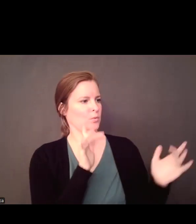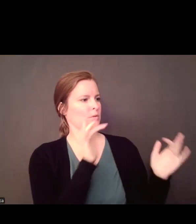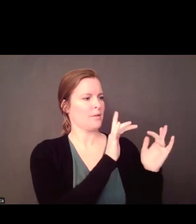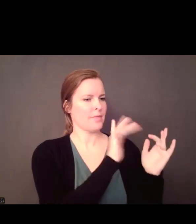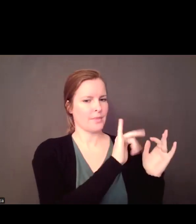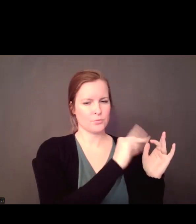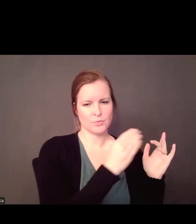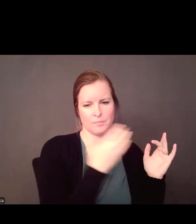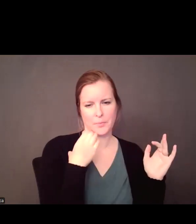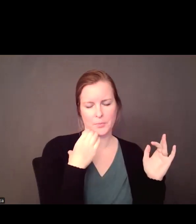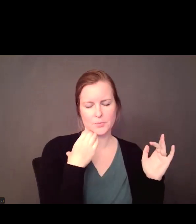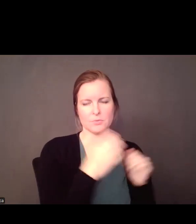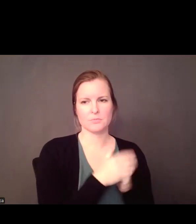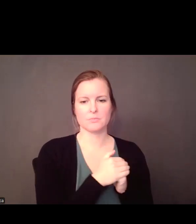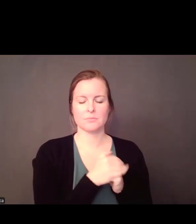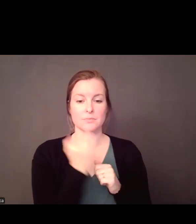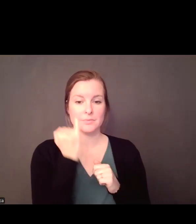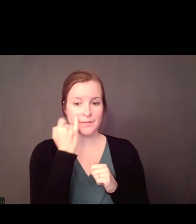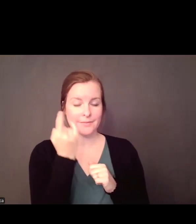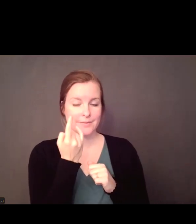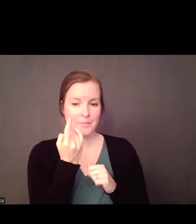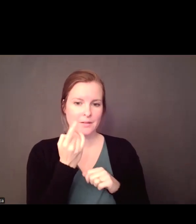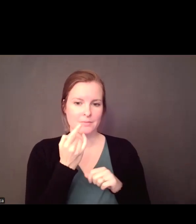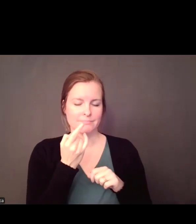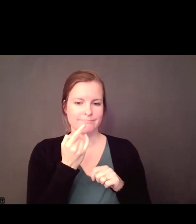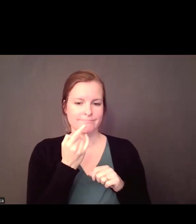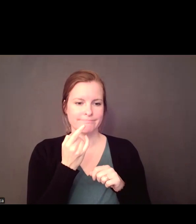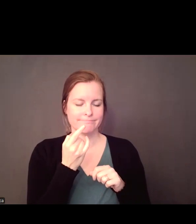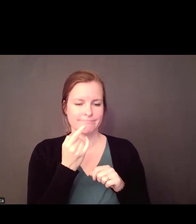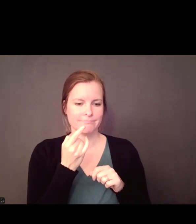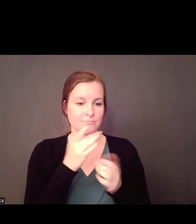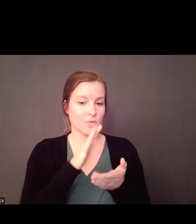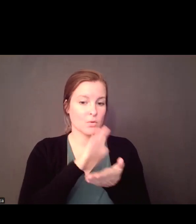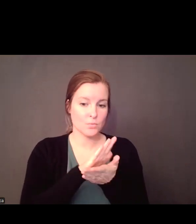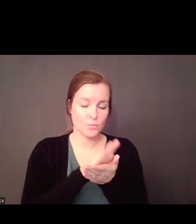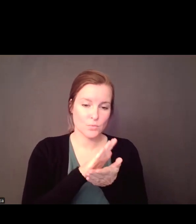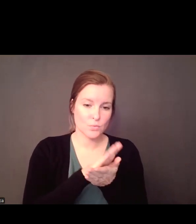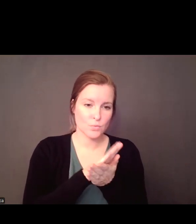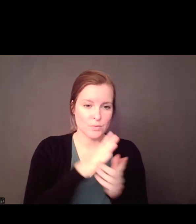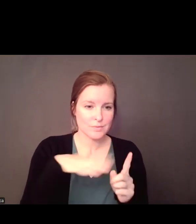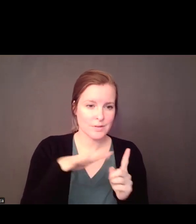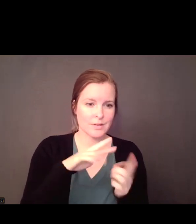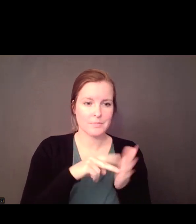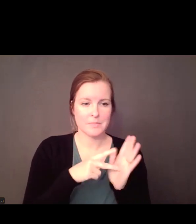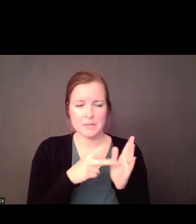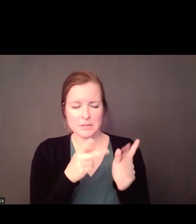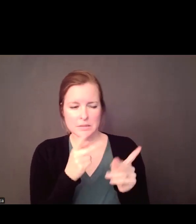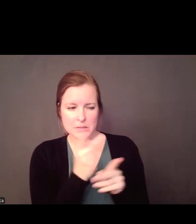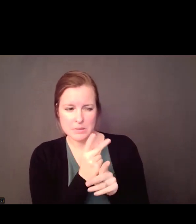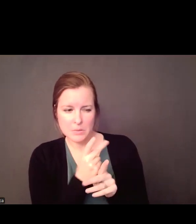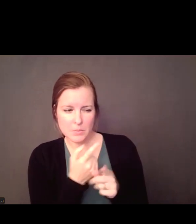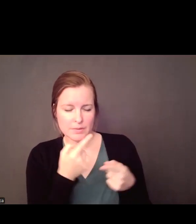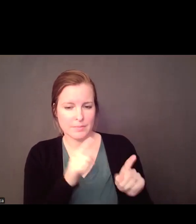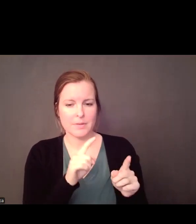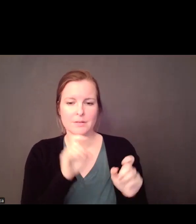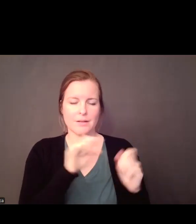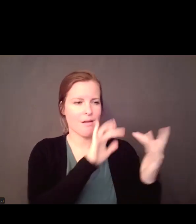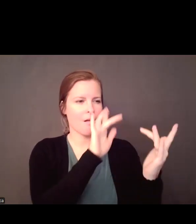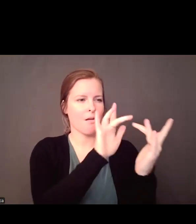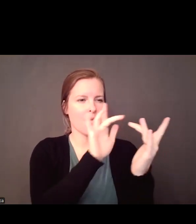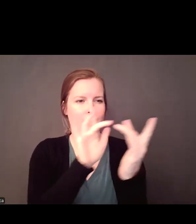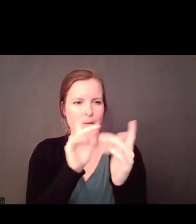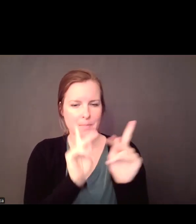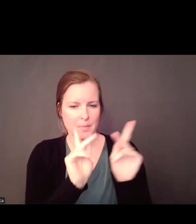maybe if it's something being done in post-secondary environment, with other important supports that are part of the individual success in that, such